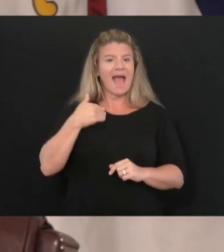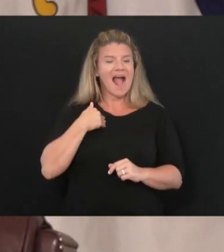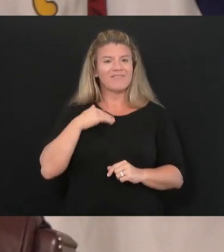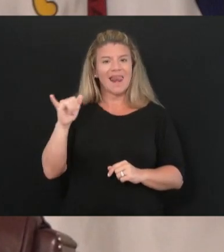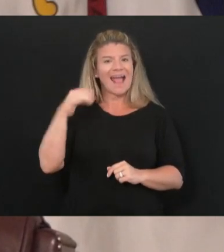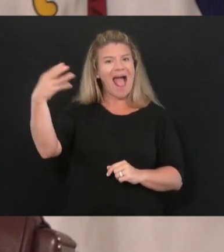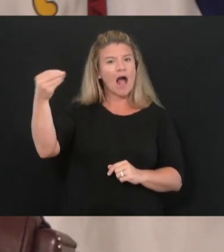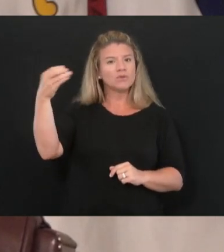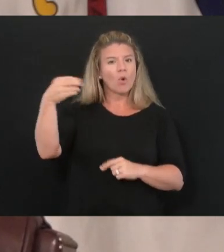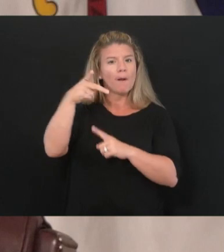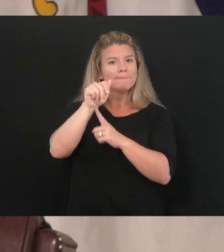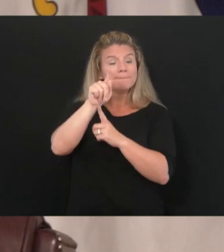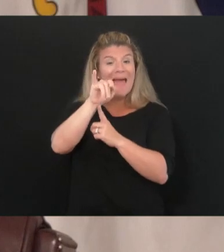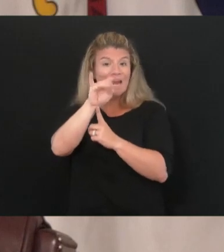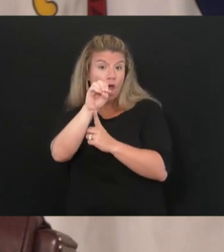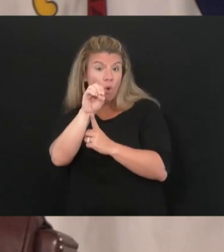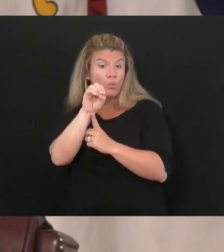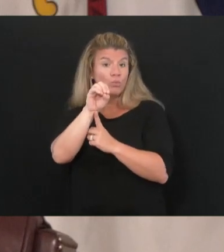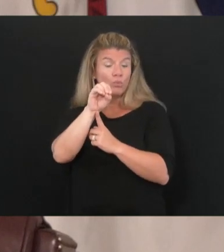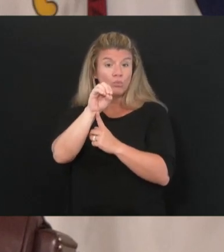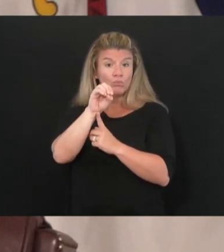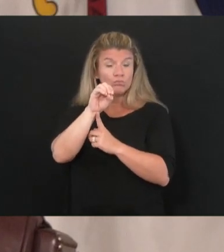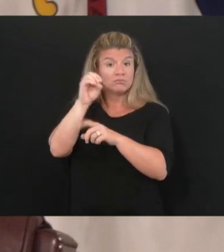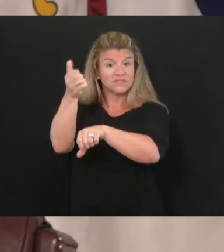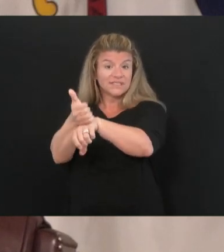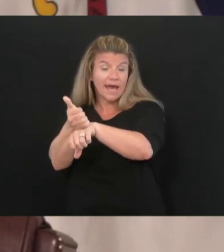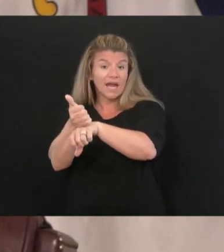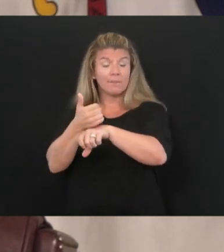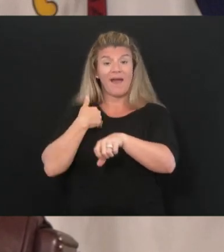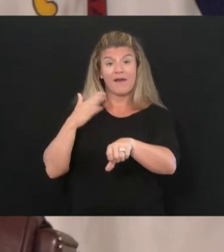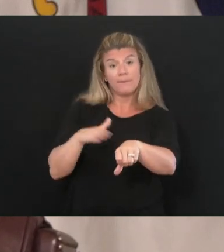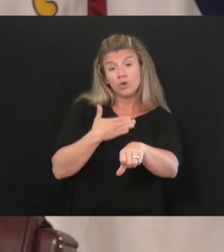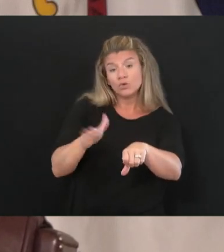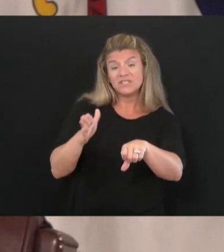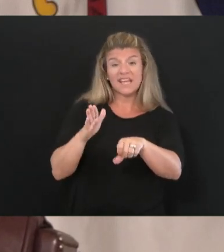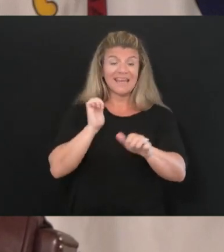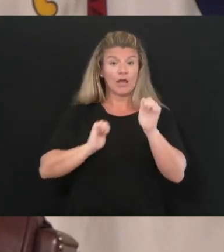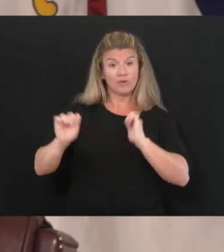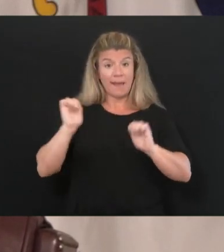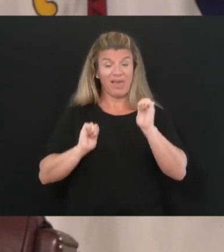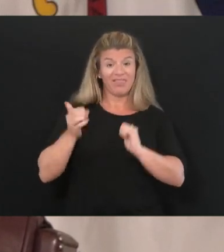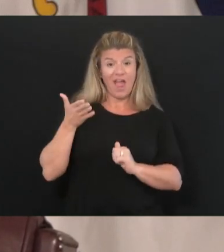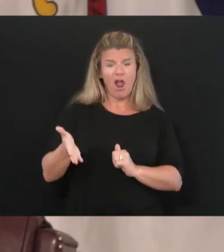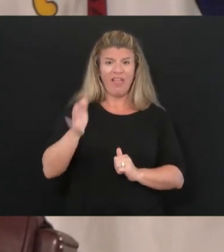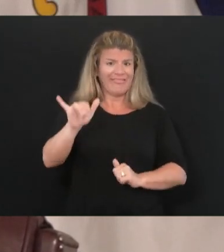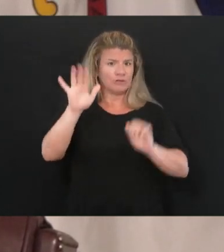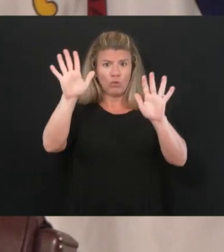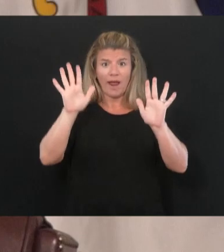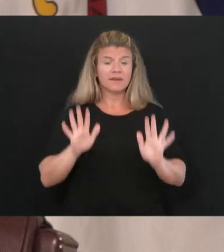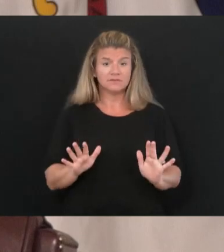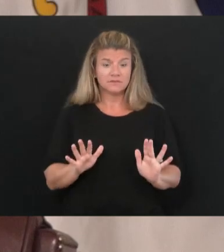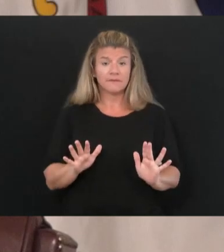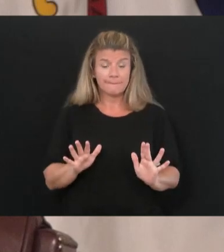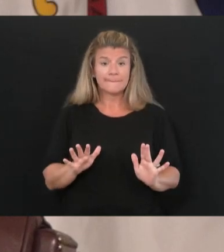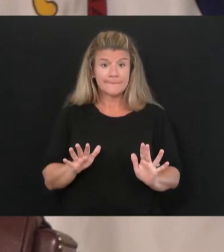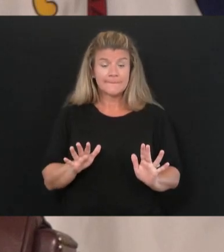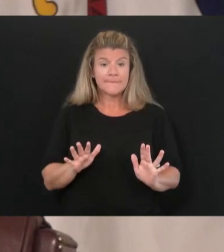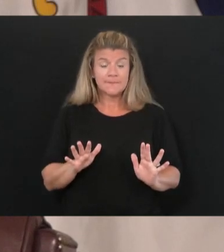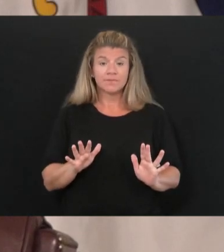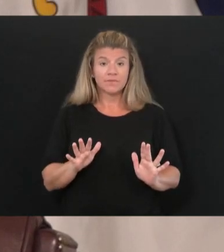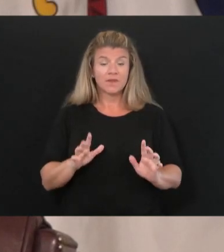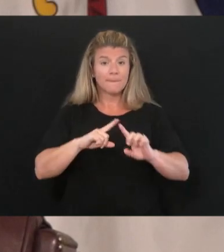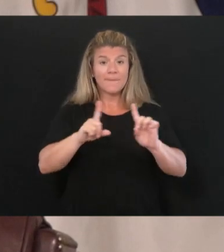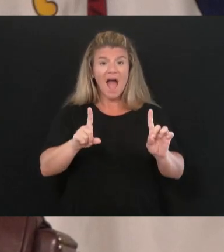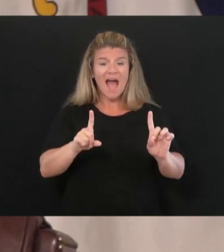something like that, and them, having the music and the entertainers there and everything, that'd be great.